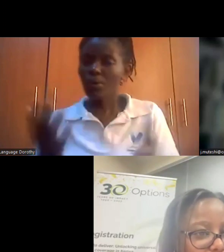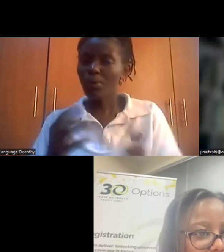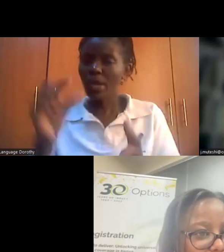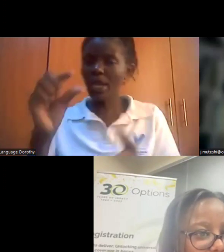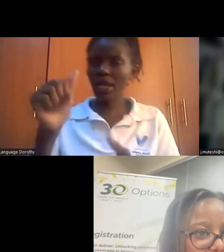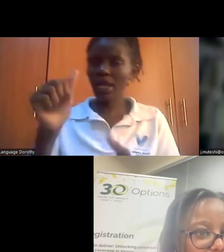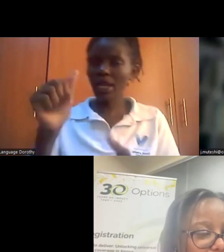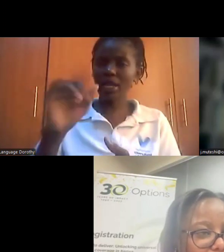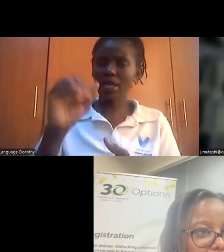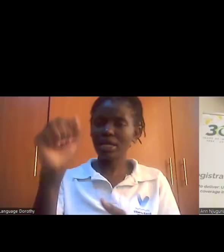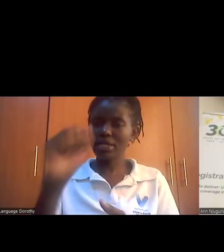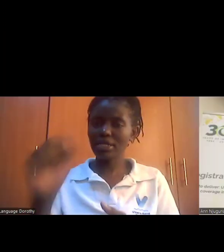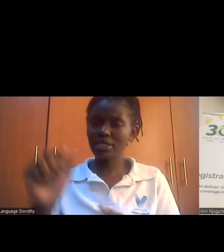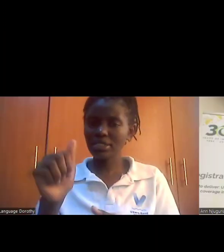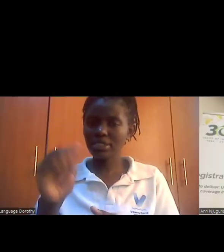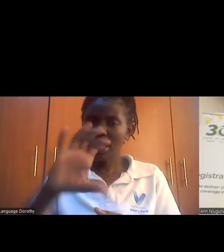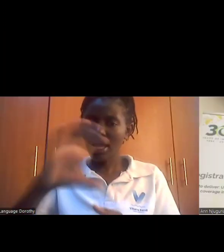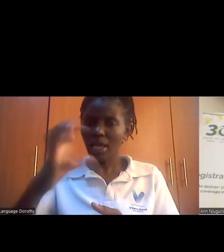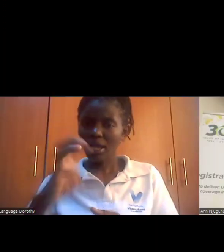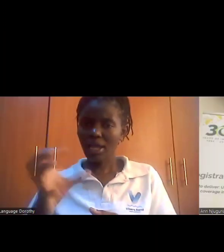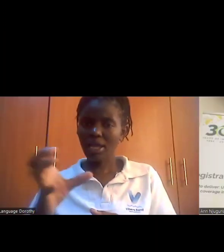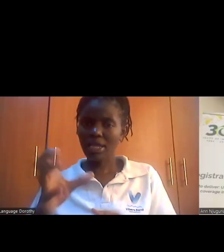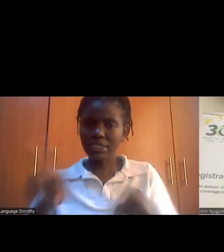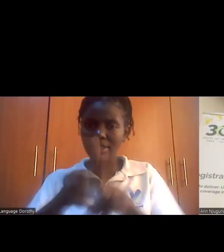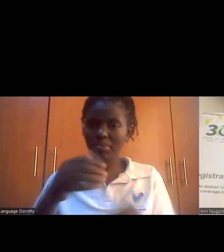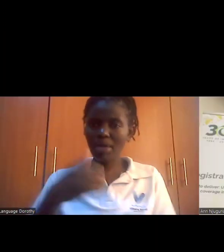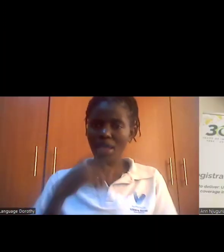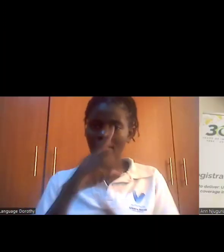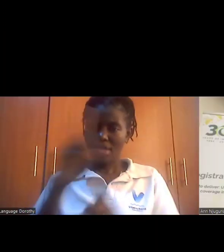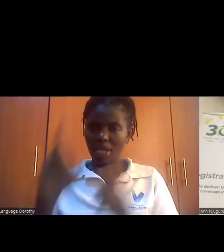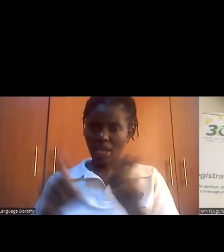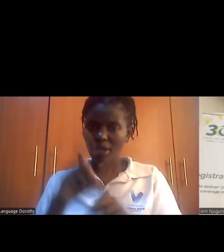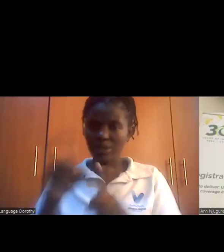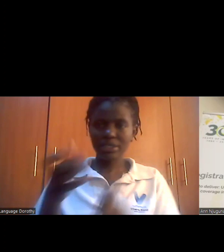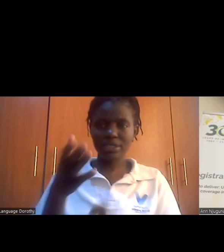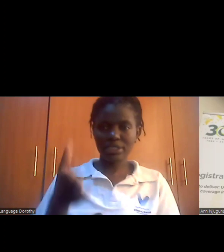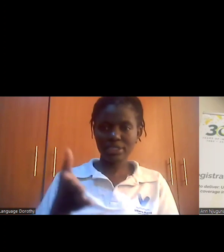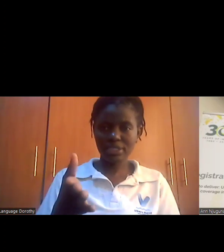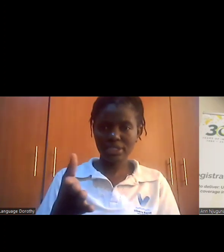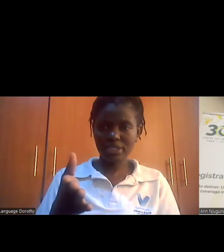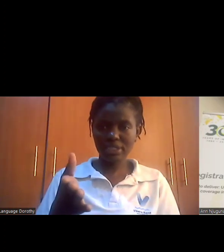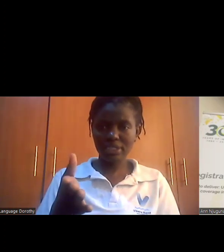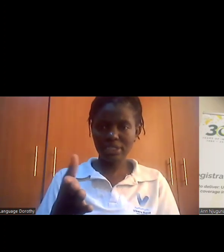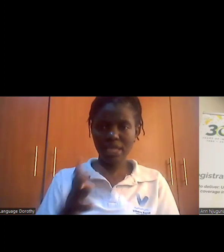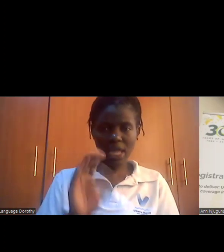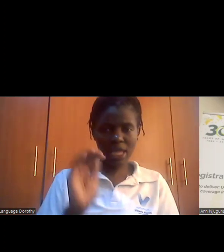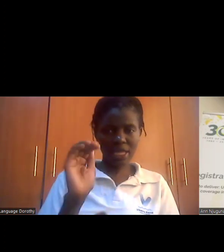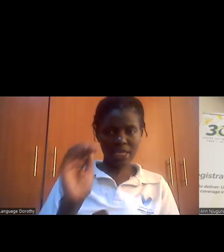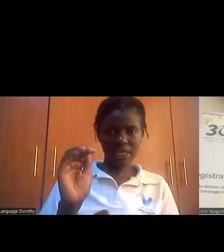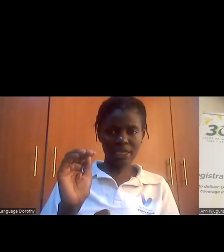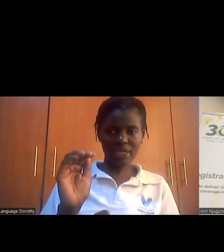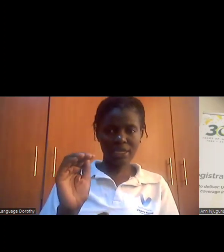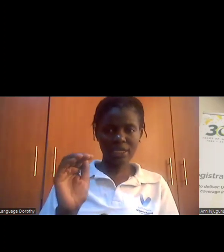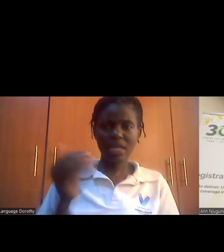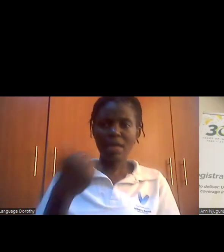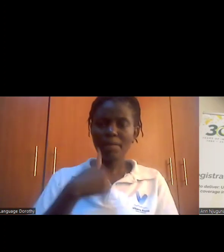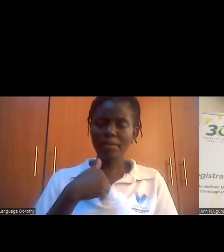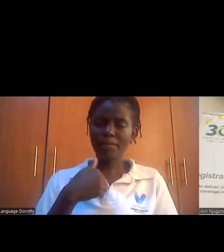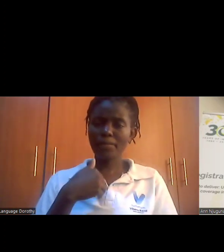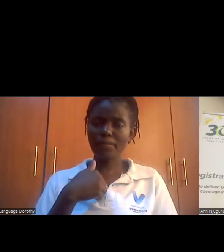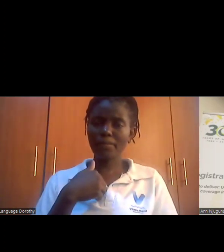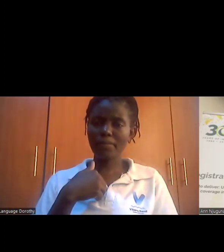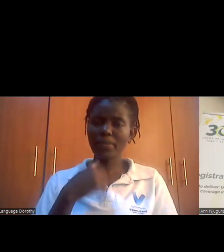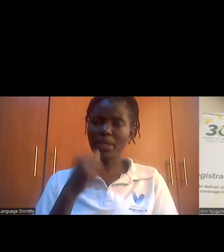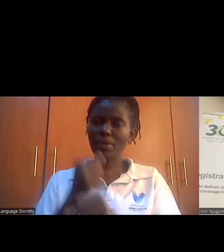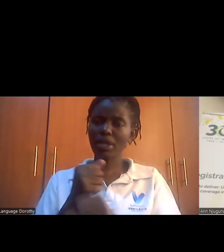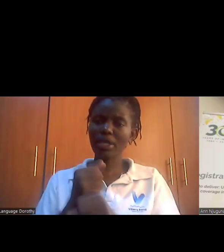question here, which I think we can answer towards the end, which asks, and is still Ali asking, I'm an orthopedic trauma technician. How